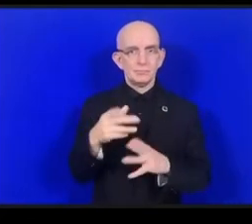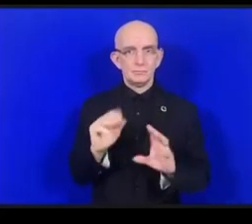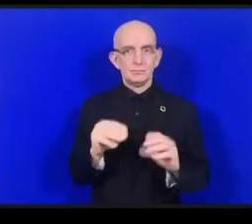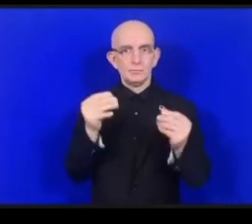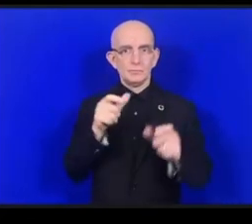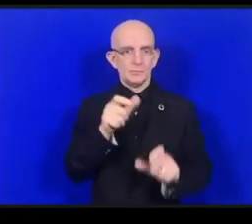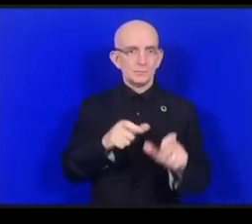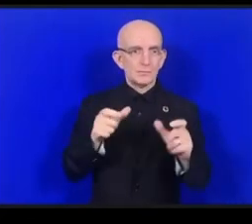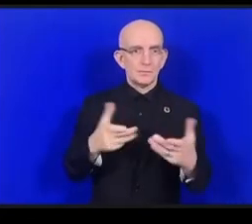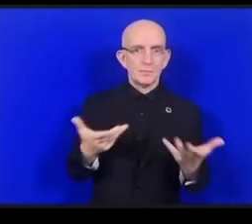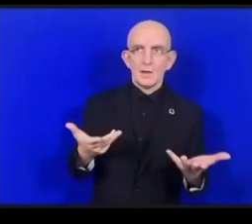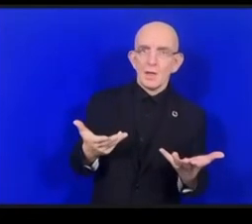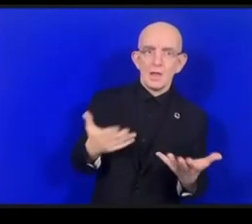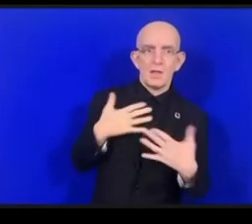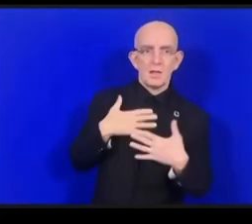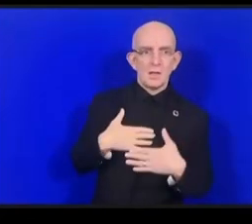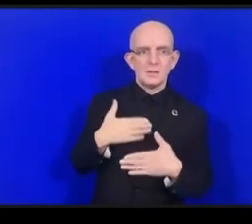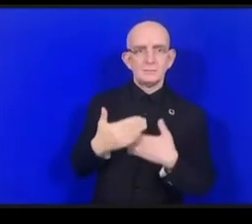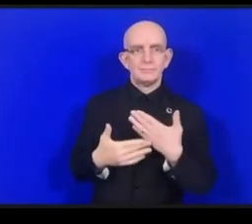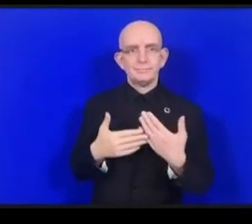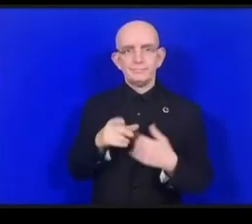not stopping them to